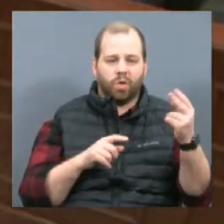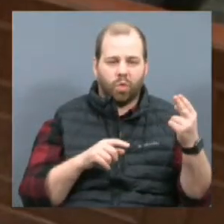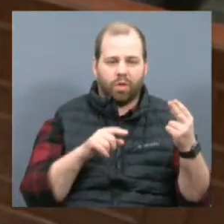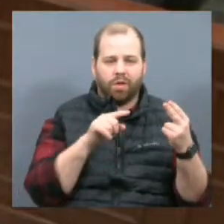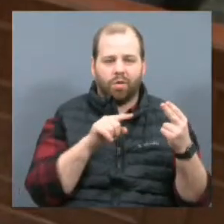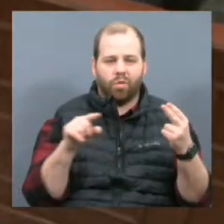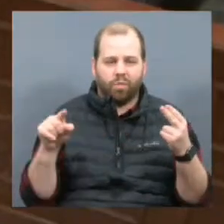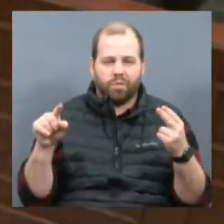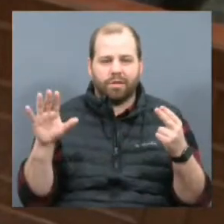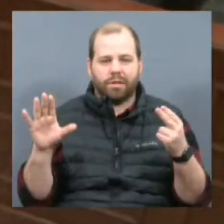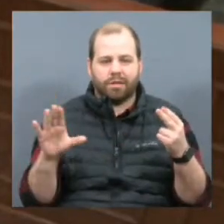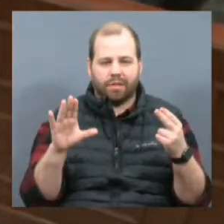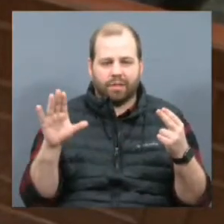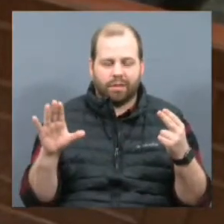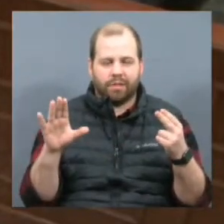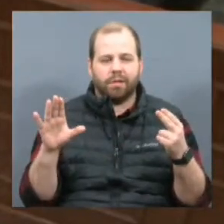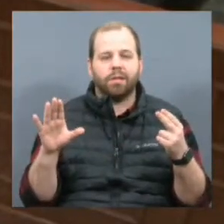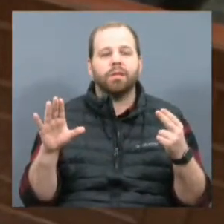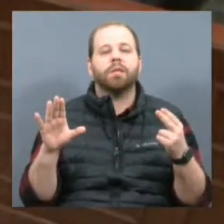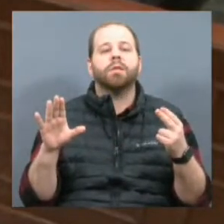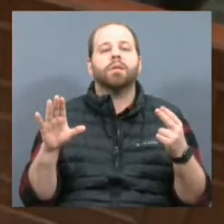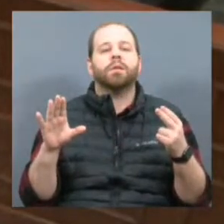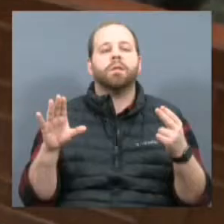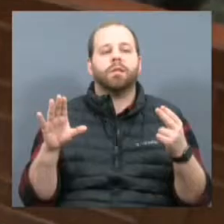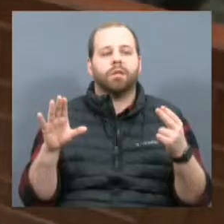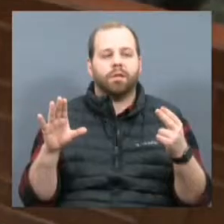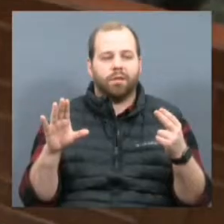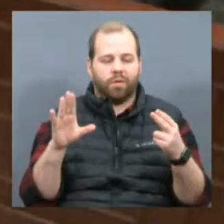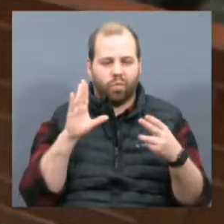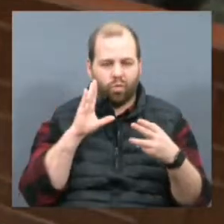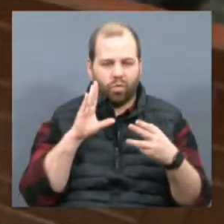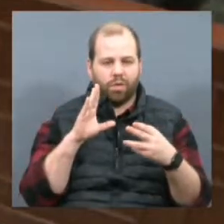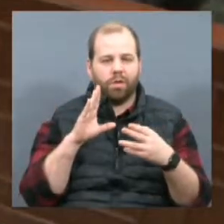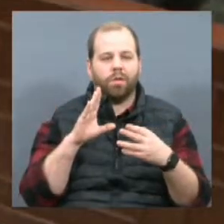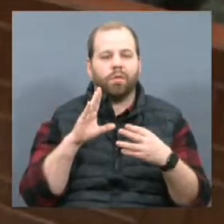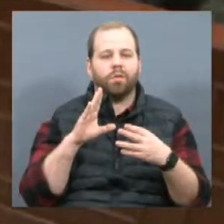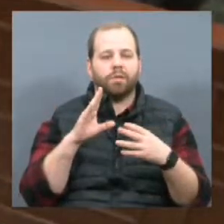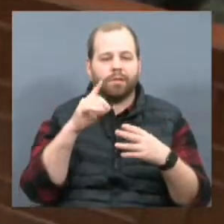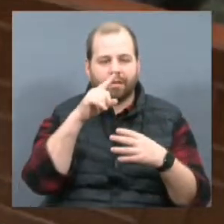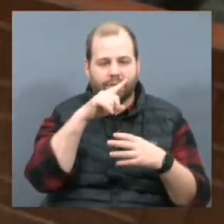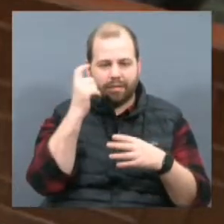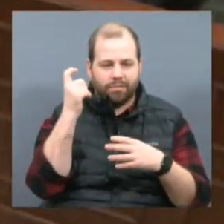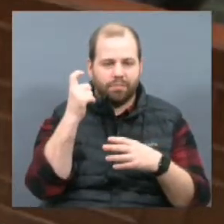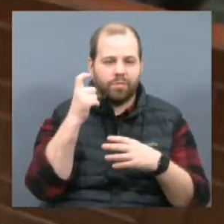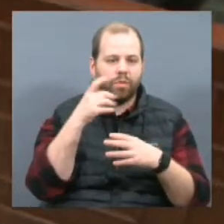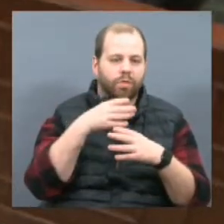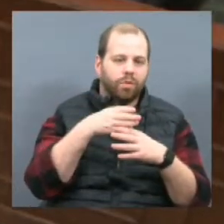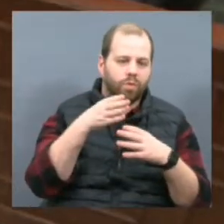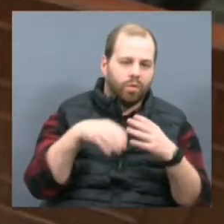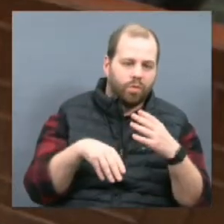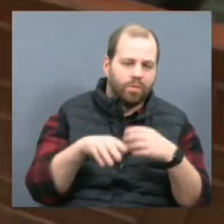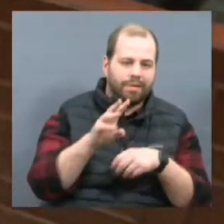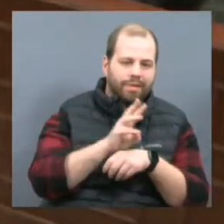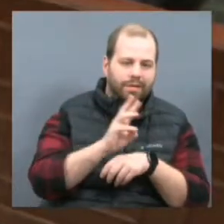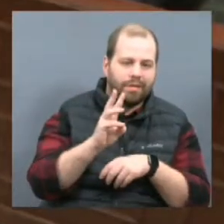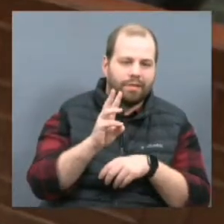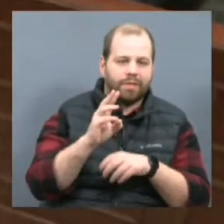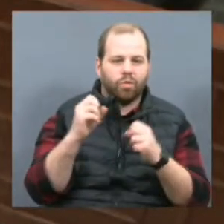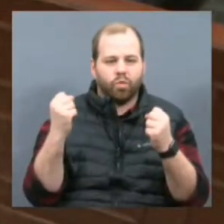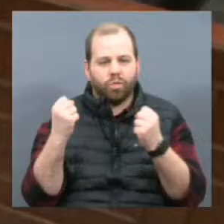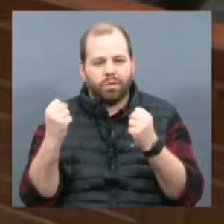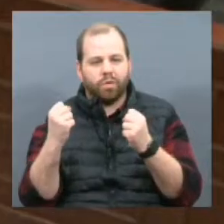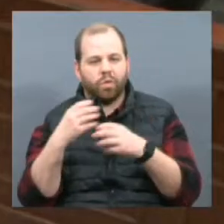Sunday. The hours of operation will end at 6 p.m. and 5 p.m. depending on the season. The site will be